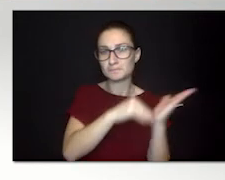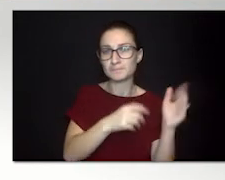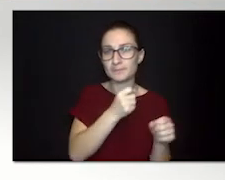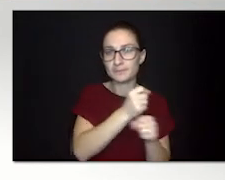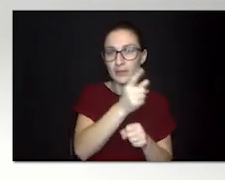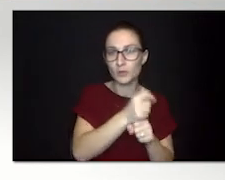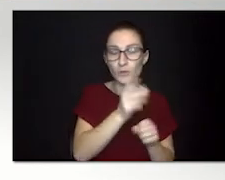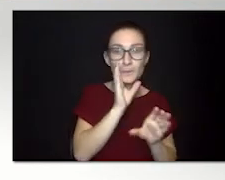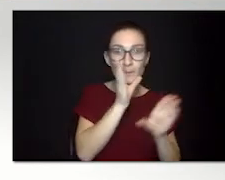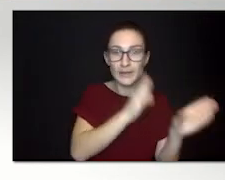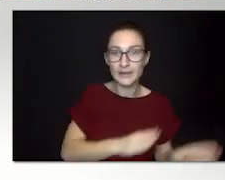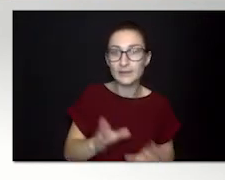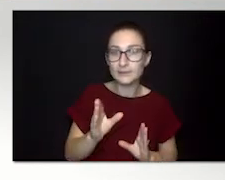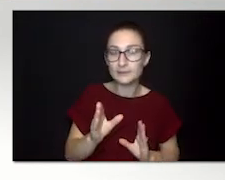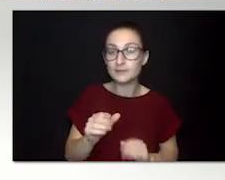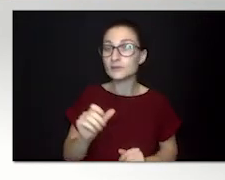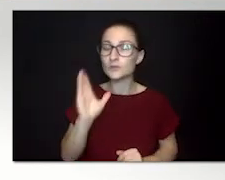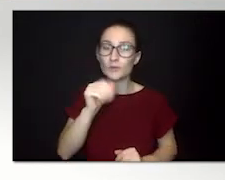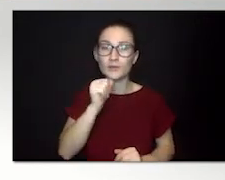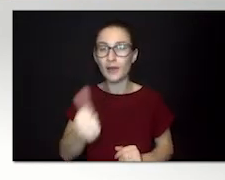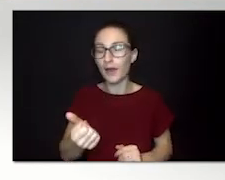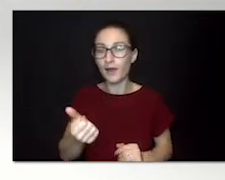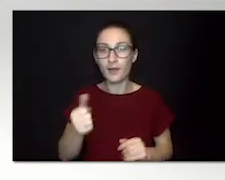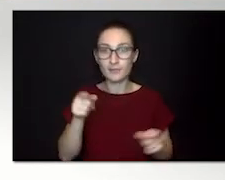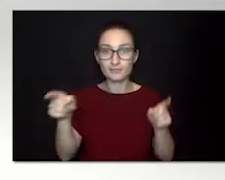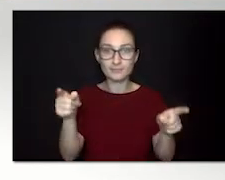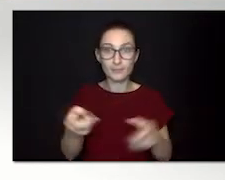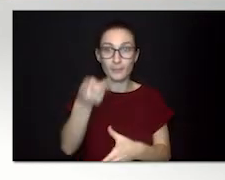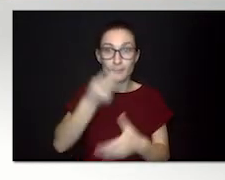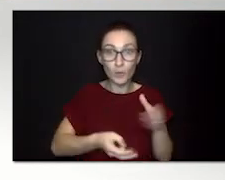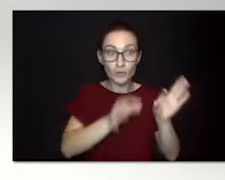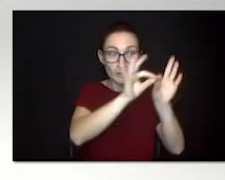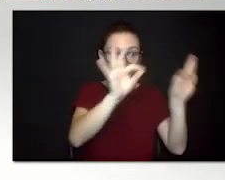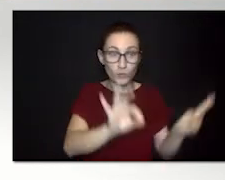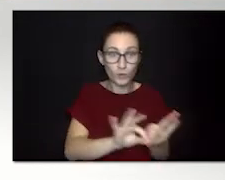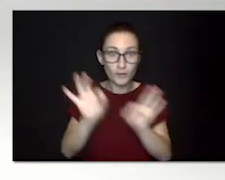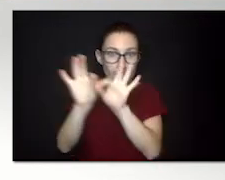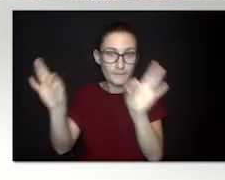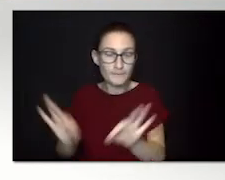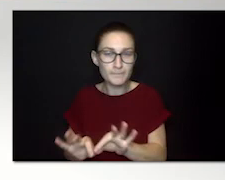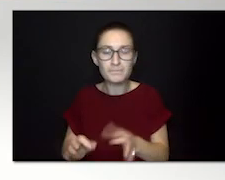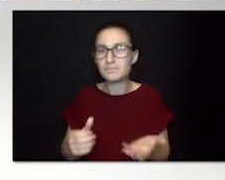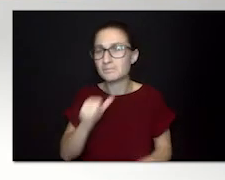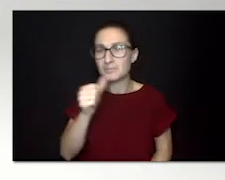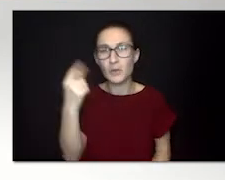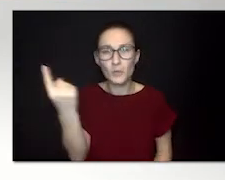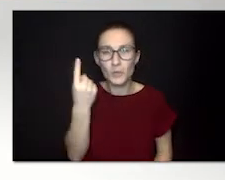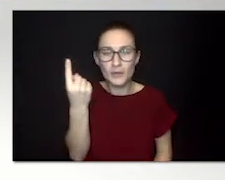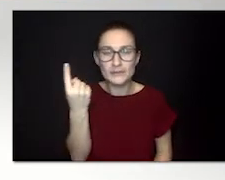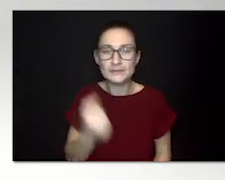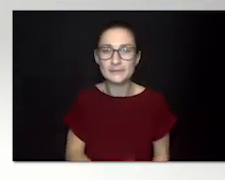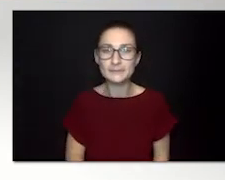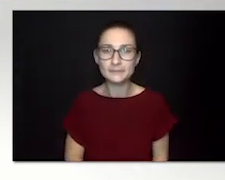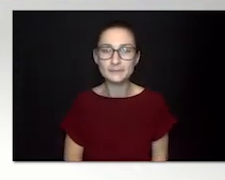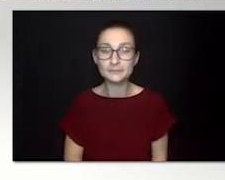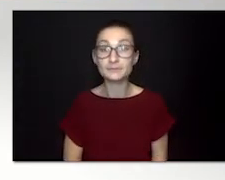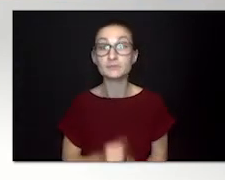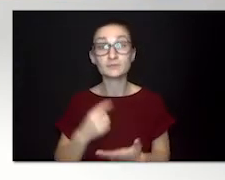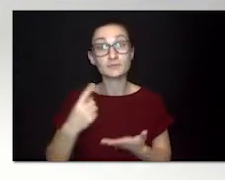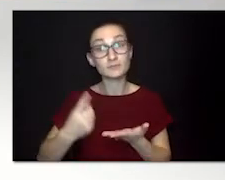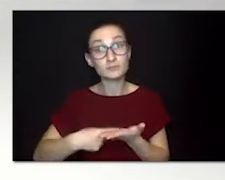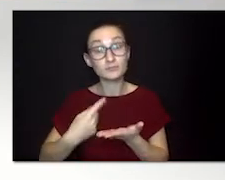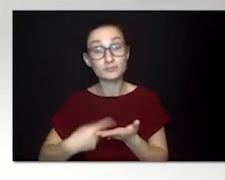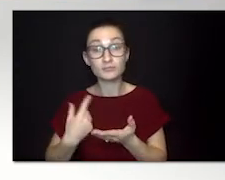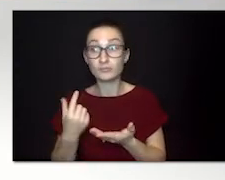you're only going to fill out the annual plan. So it's not like that you're always going to have to do both. And I mean, not in a guardian advocacy case, but there are other cases